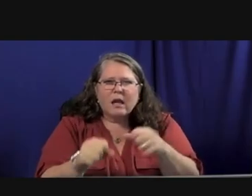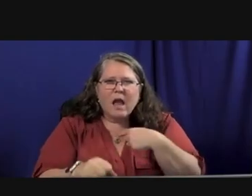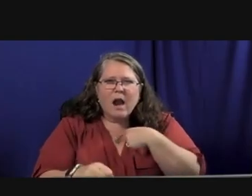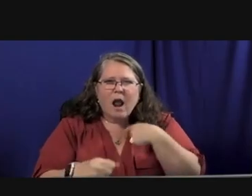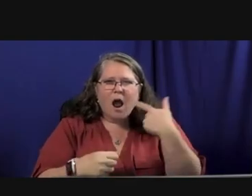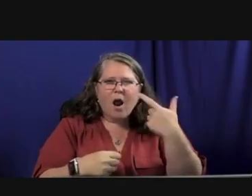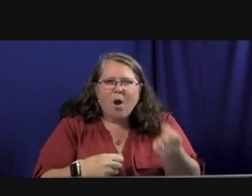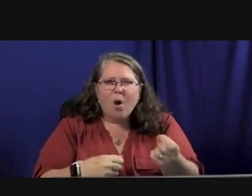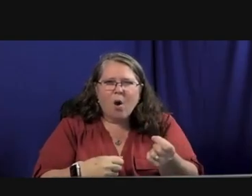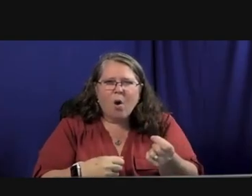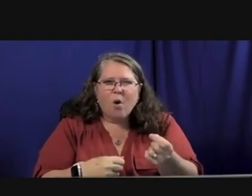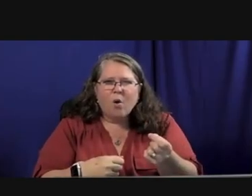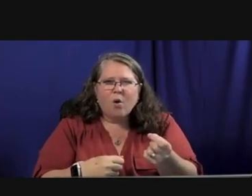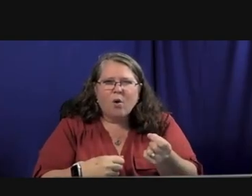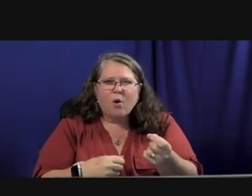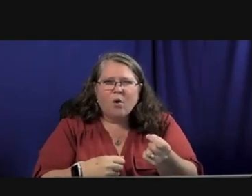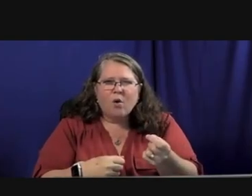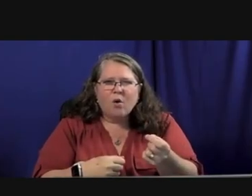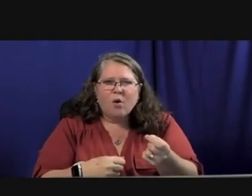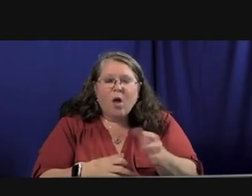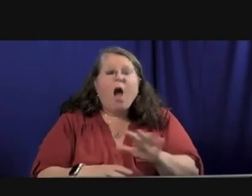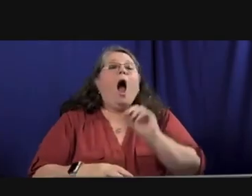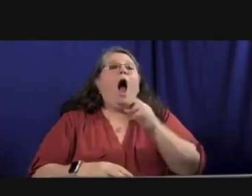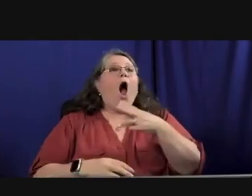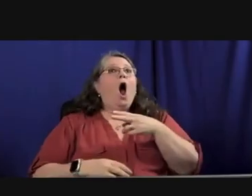night. Can I go?